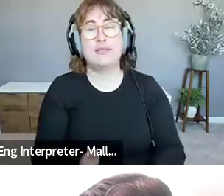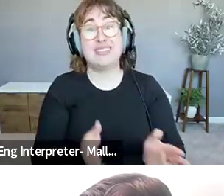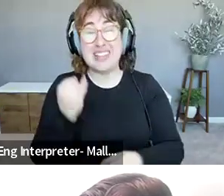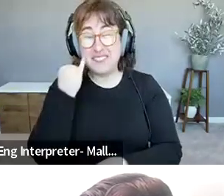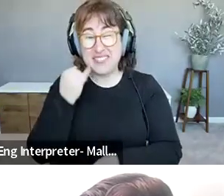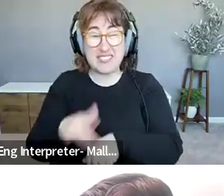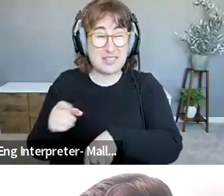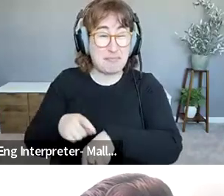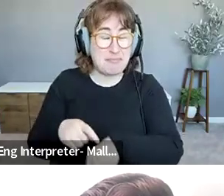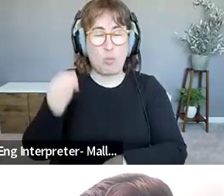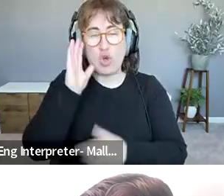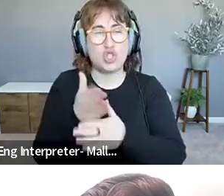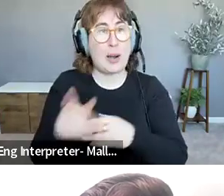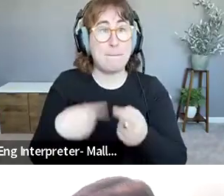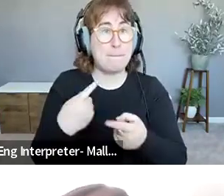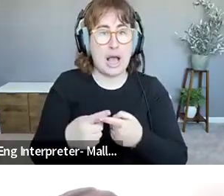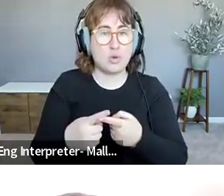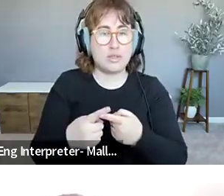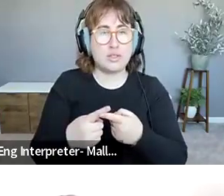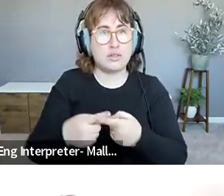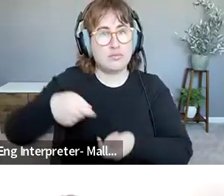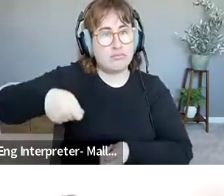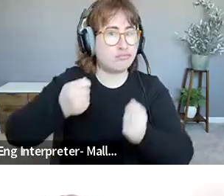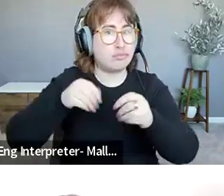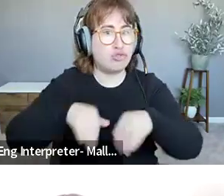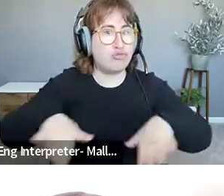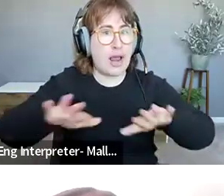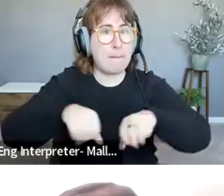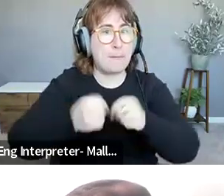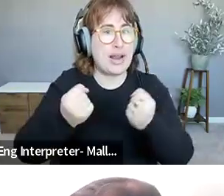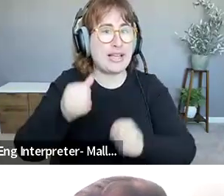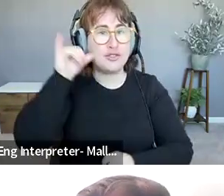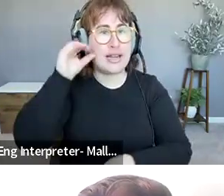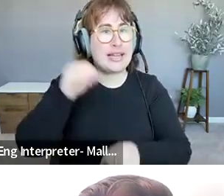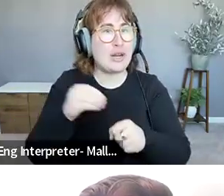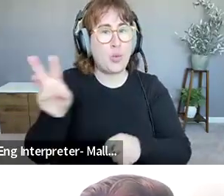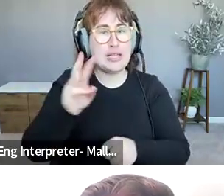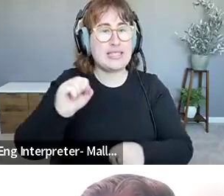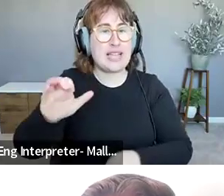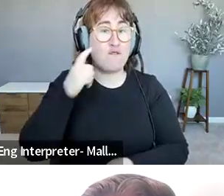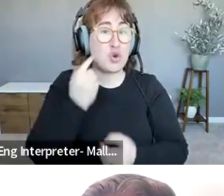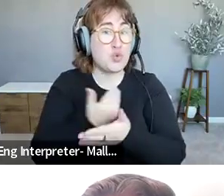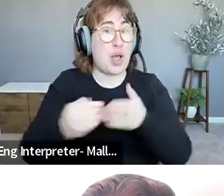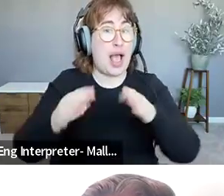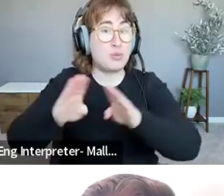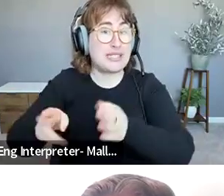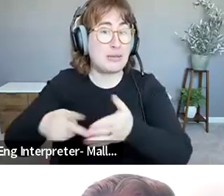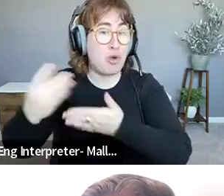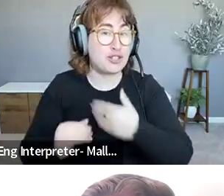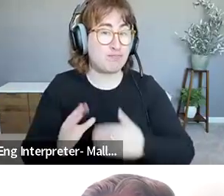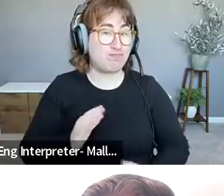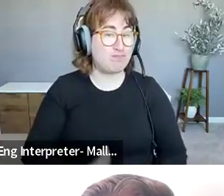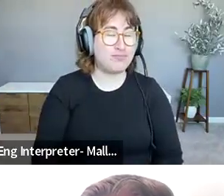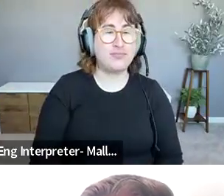time, we'll share about the groundbreaking that we had yesterday in West Sacramento for our new housing project, which was pretty awesome.